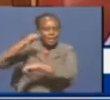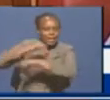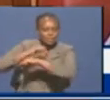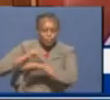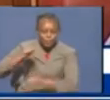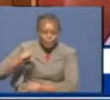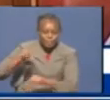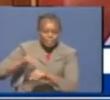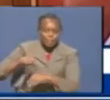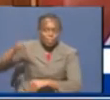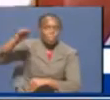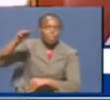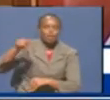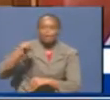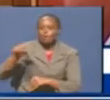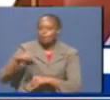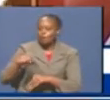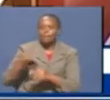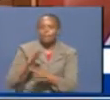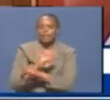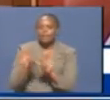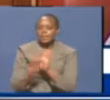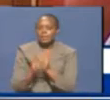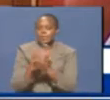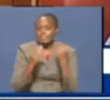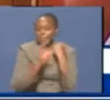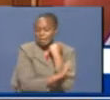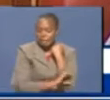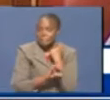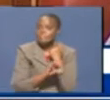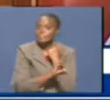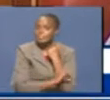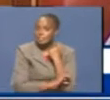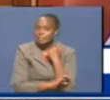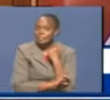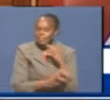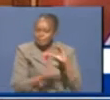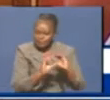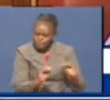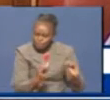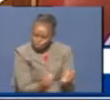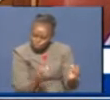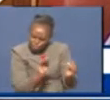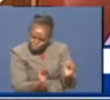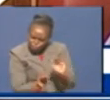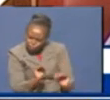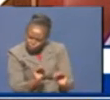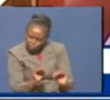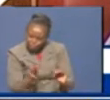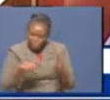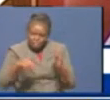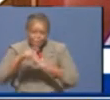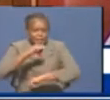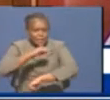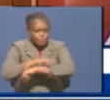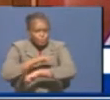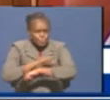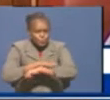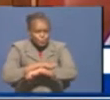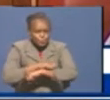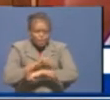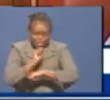be wrong. And that's why in some countries, this early childhood and primary are regarded